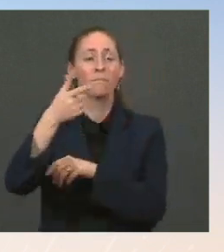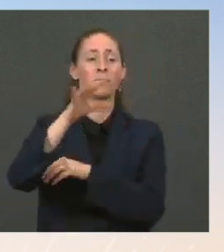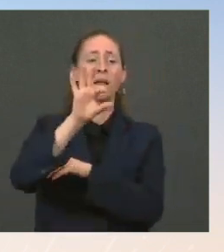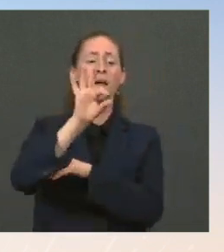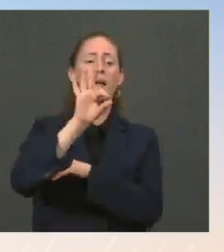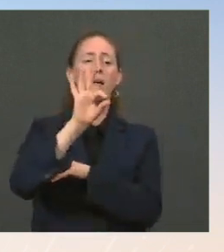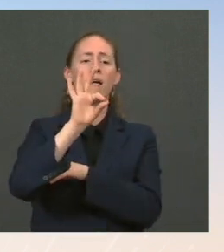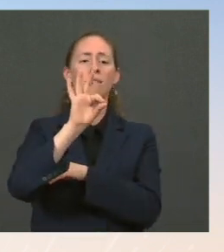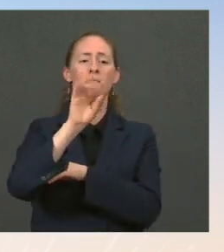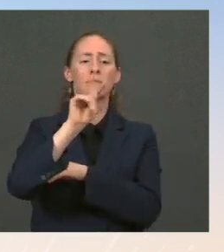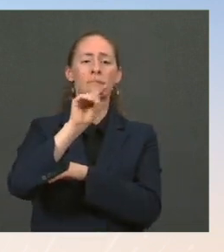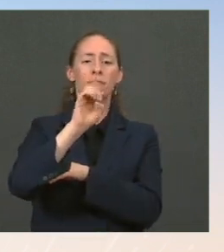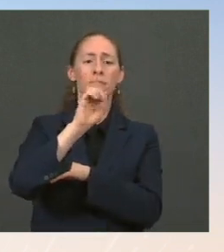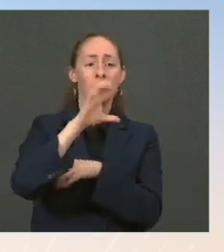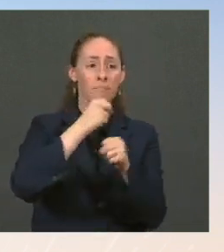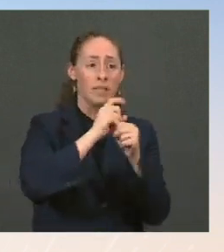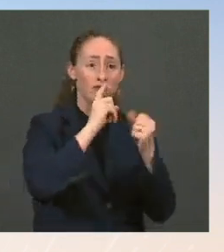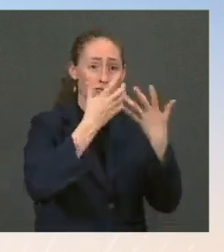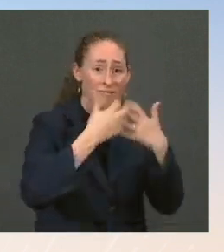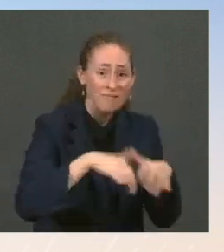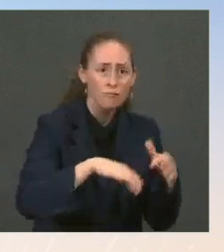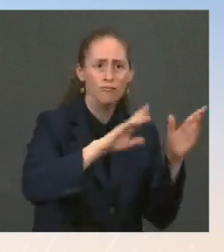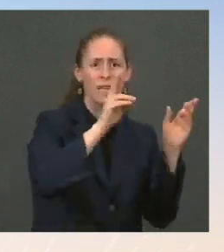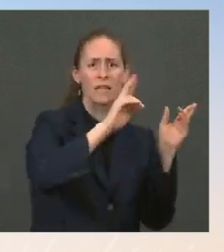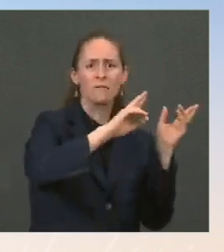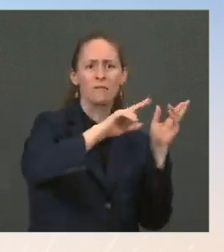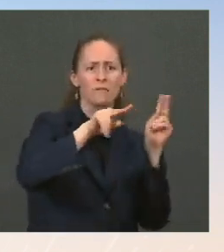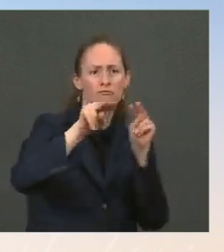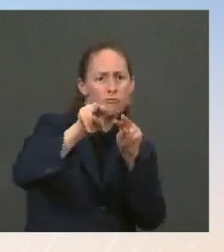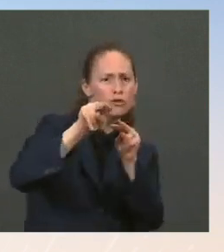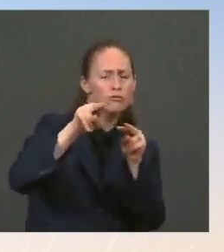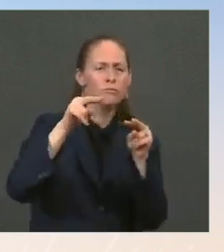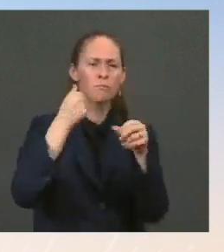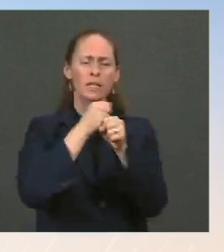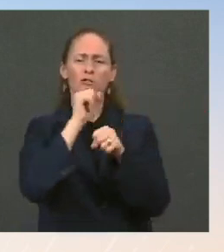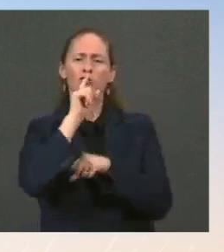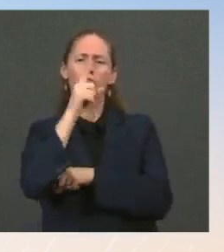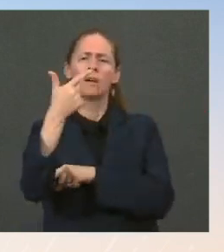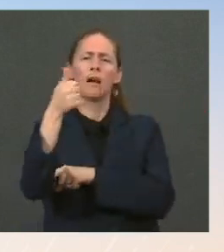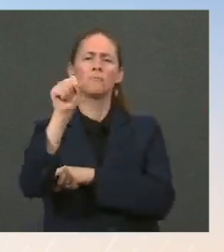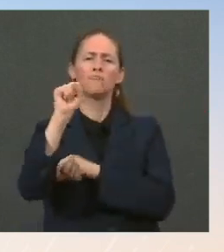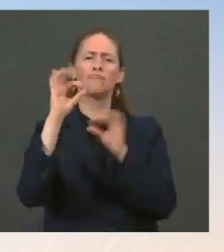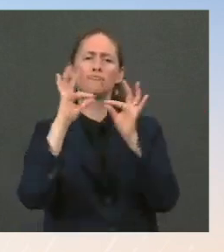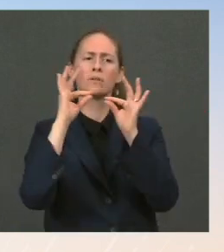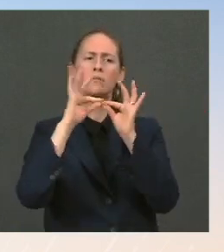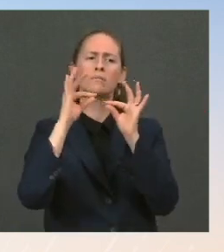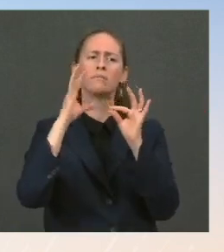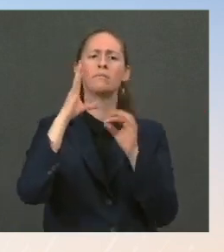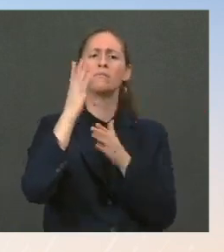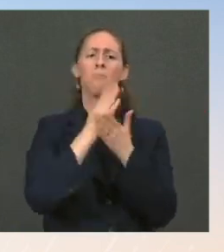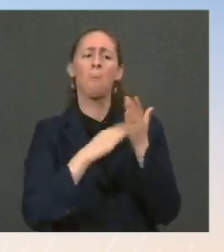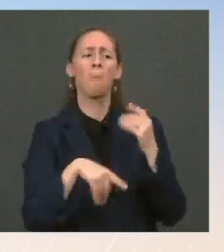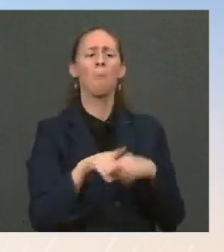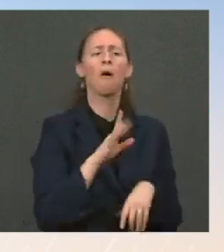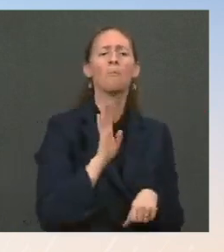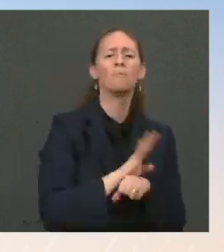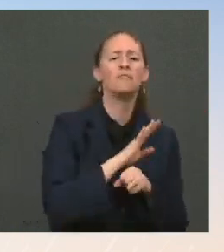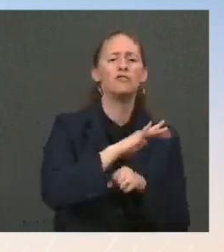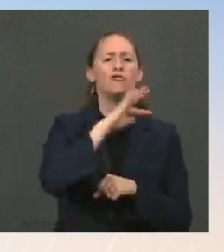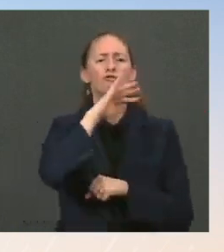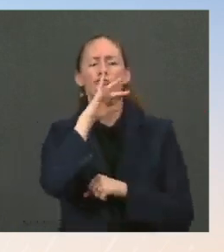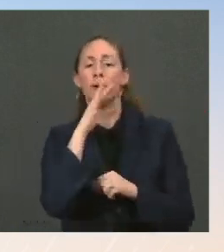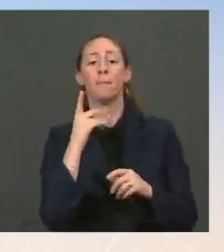using every available tool to monitor the U.S. gasoline market and address any illegal conduct, but I'm not going to make any other predictions at this point in time.